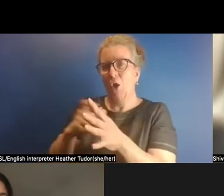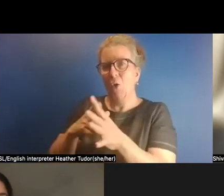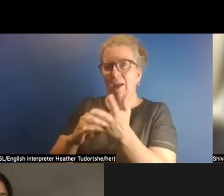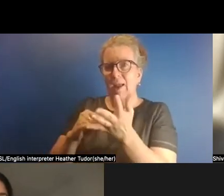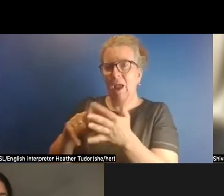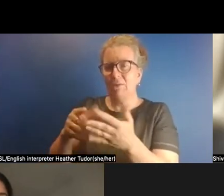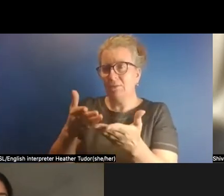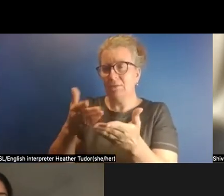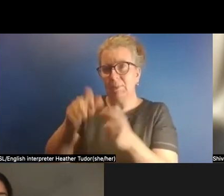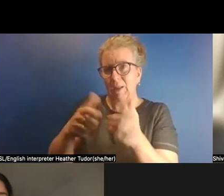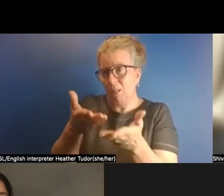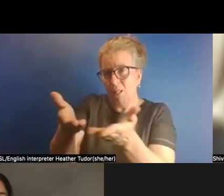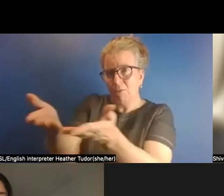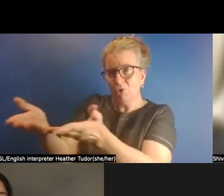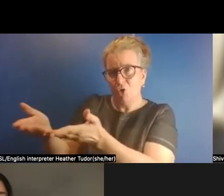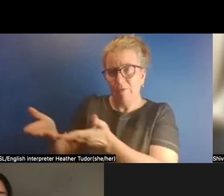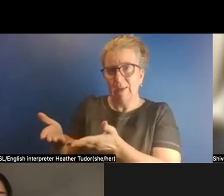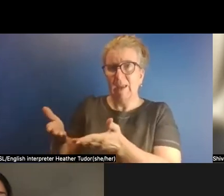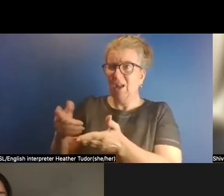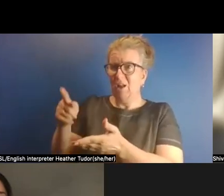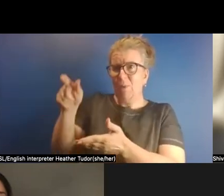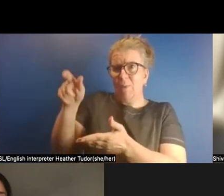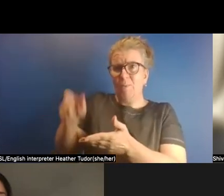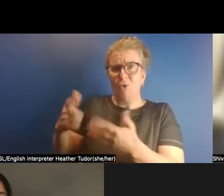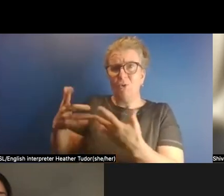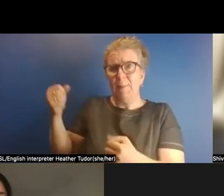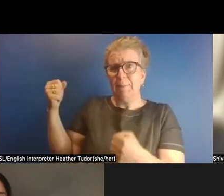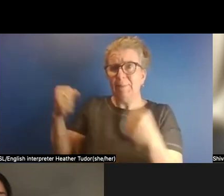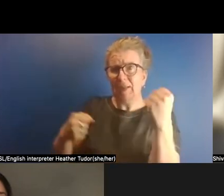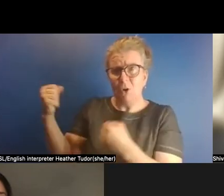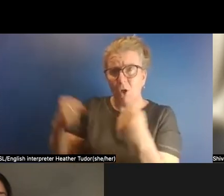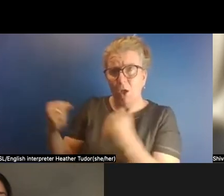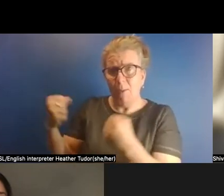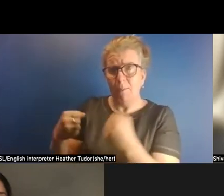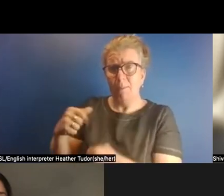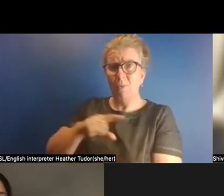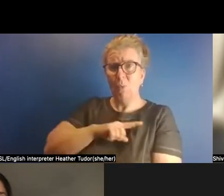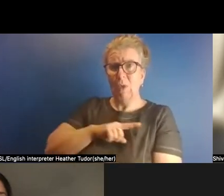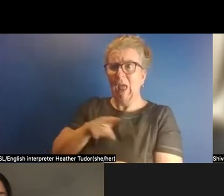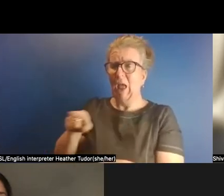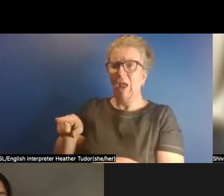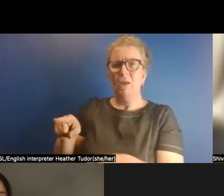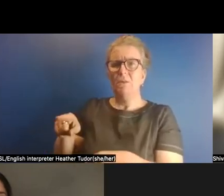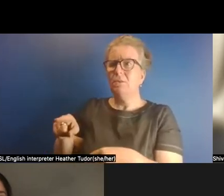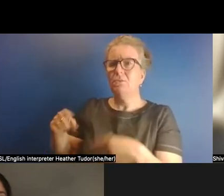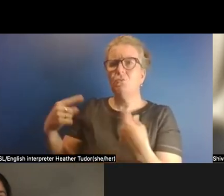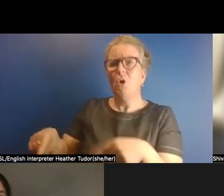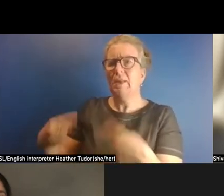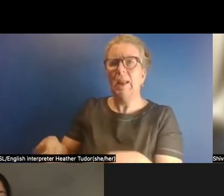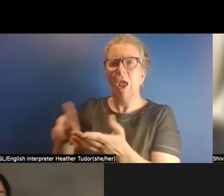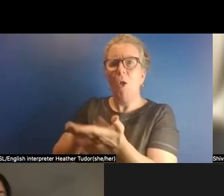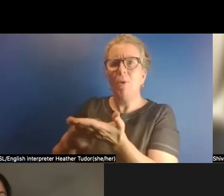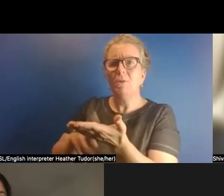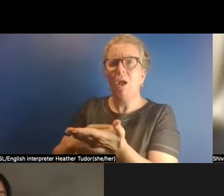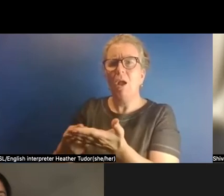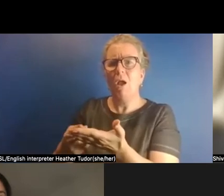up because he isn't having butter. It's considered to be only privileged caste can